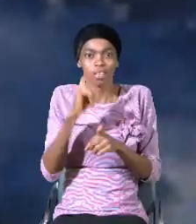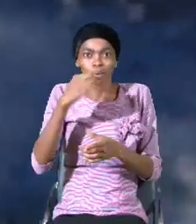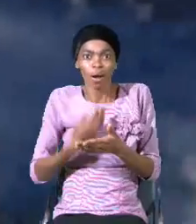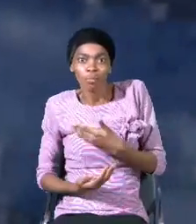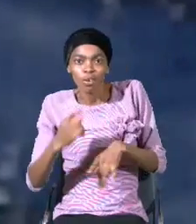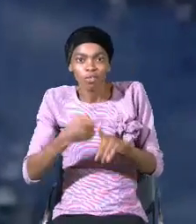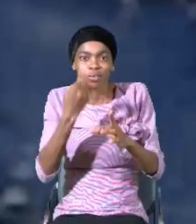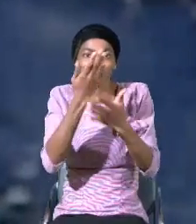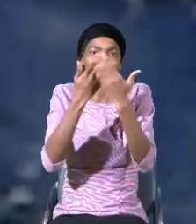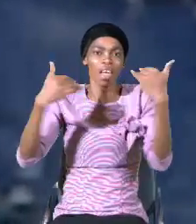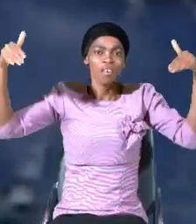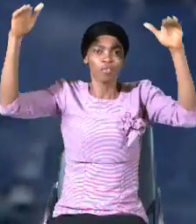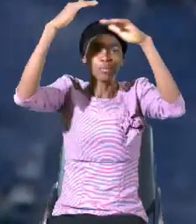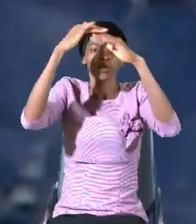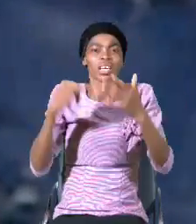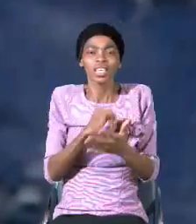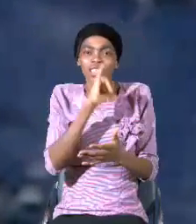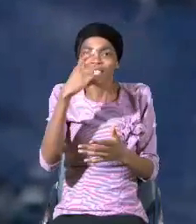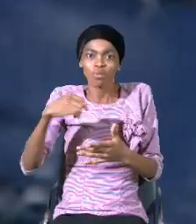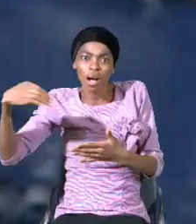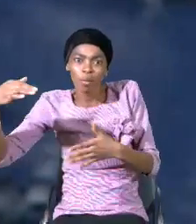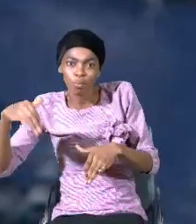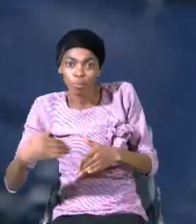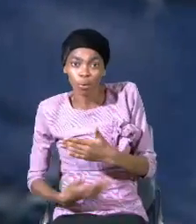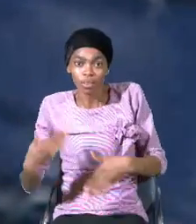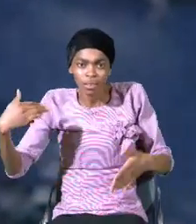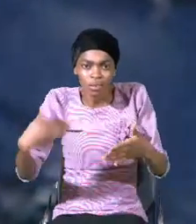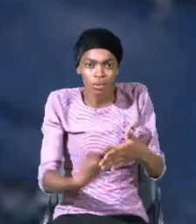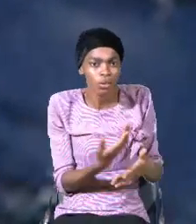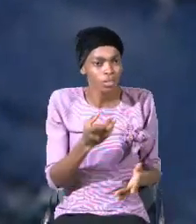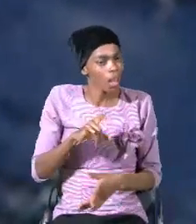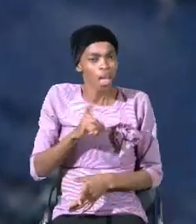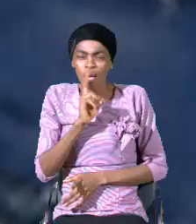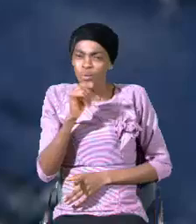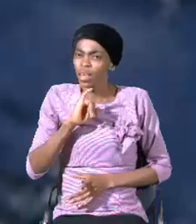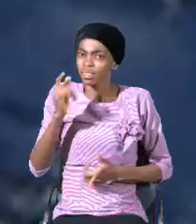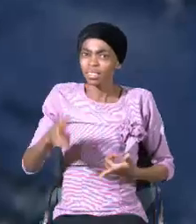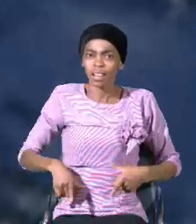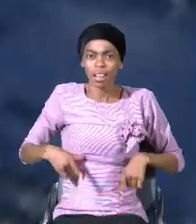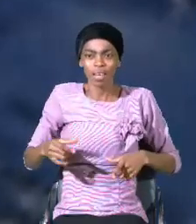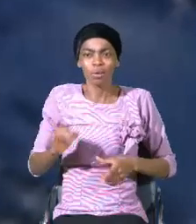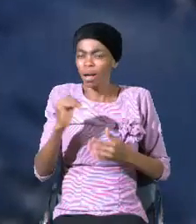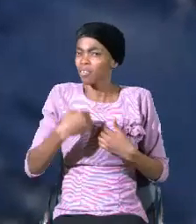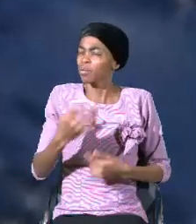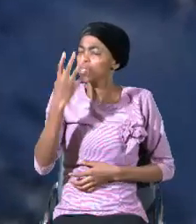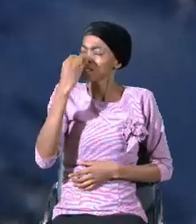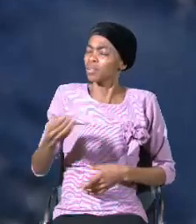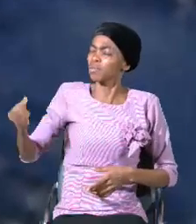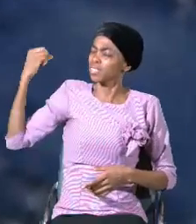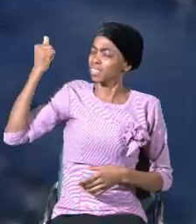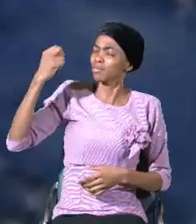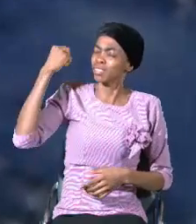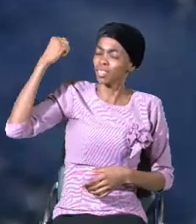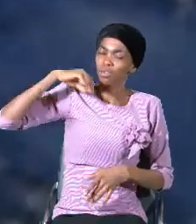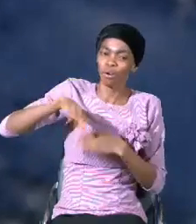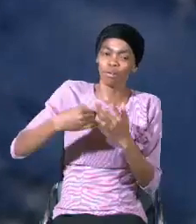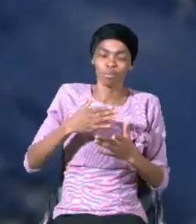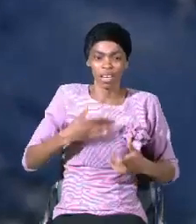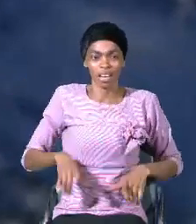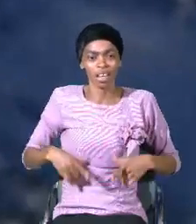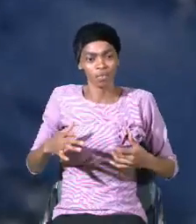like you are born afresh. It's like, where is life? Why have I been sleeping all my life? Now there is